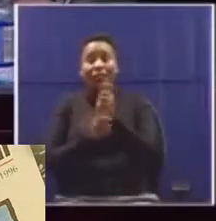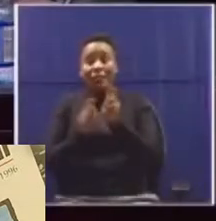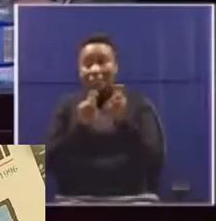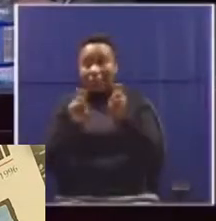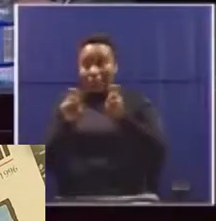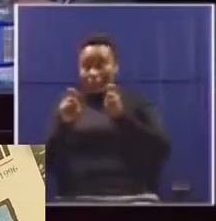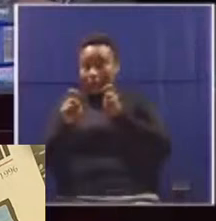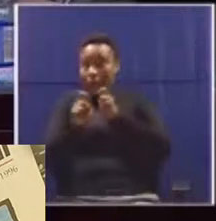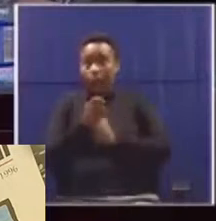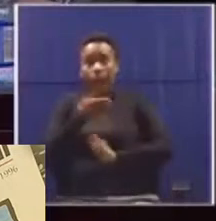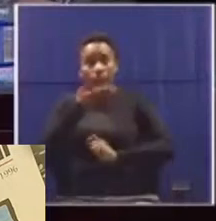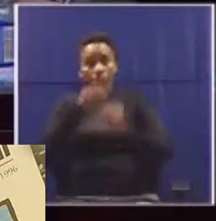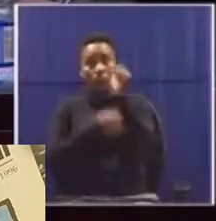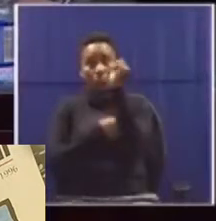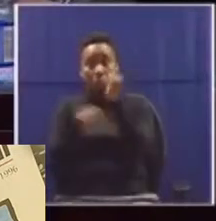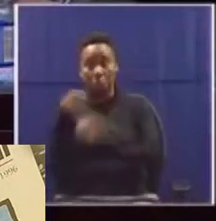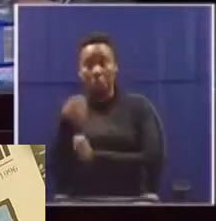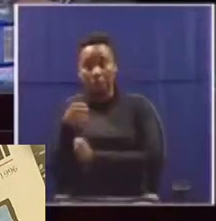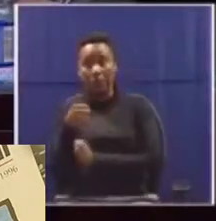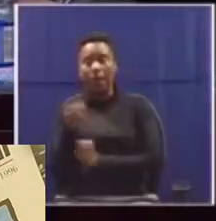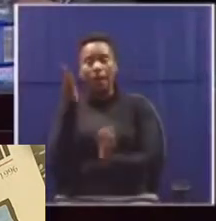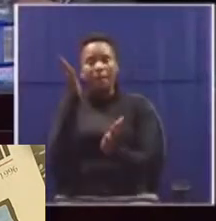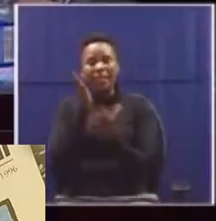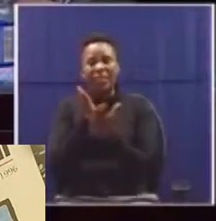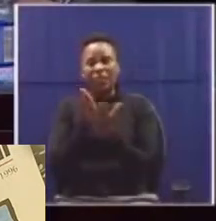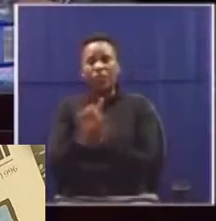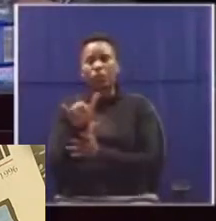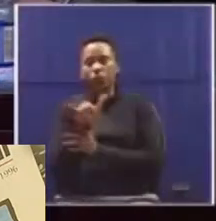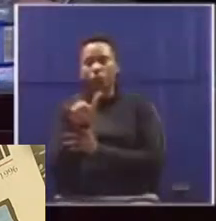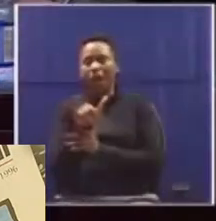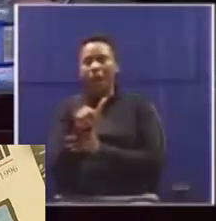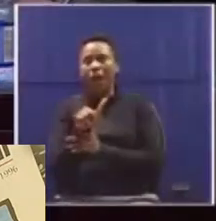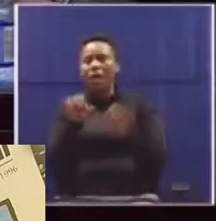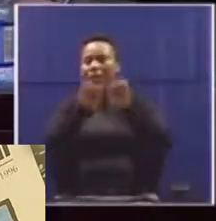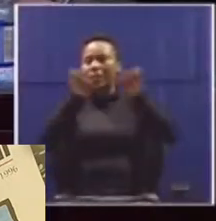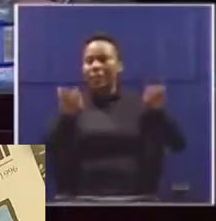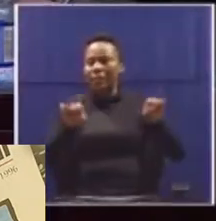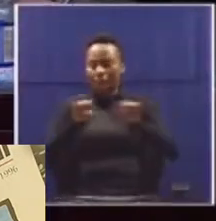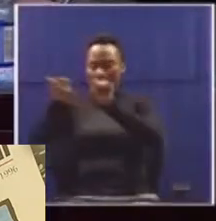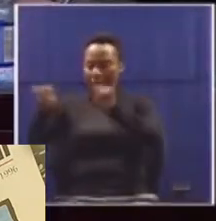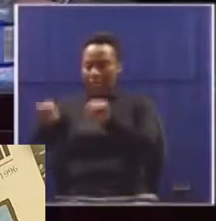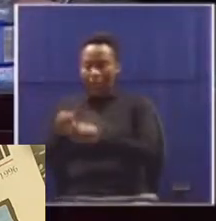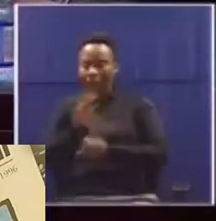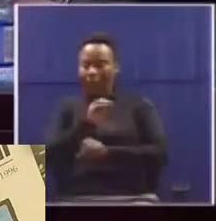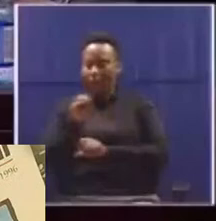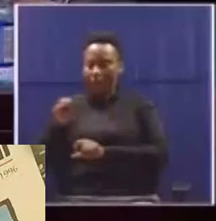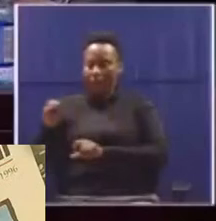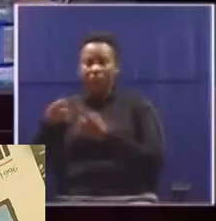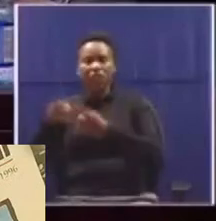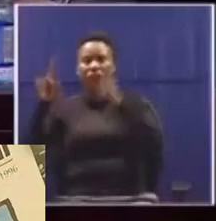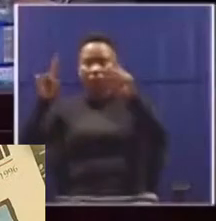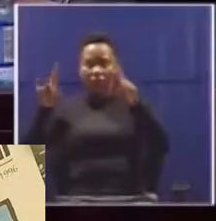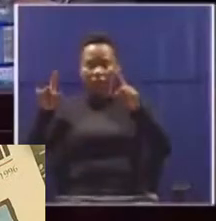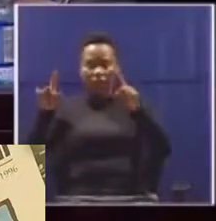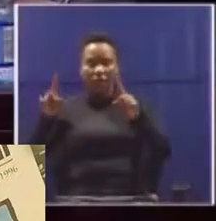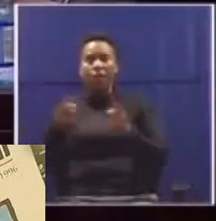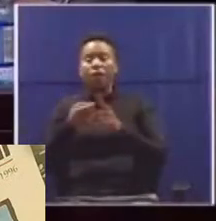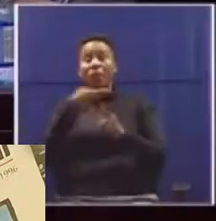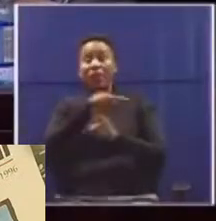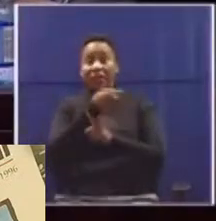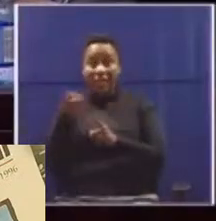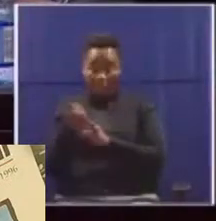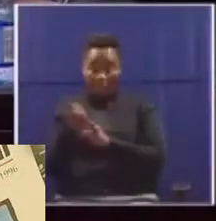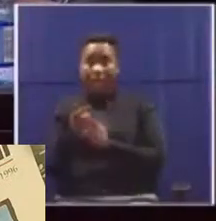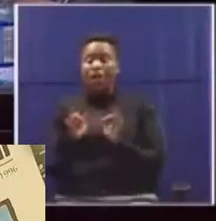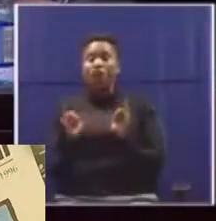Ally of the systemic features of our productive economy as a consequence we